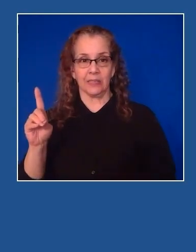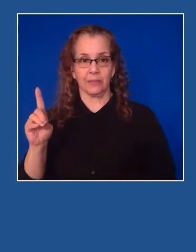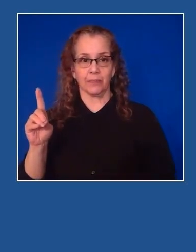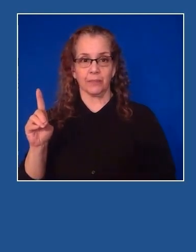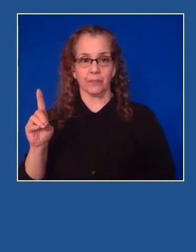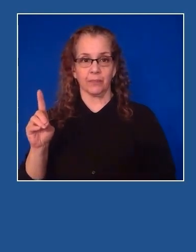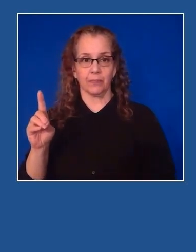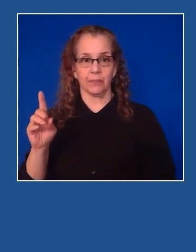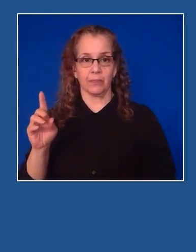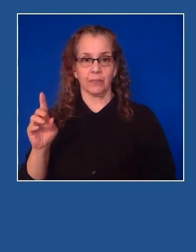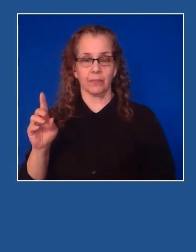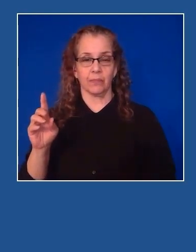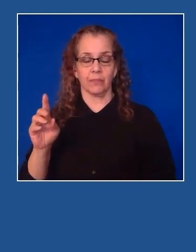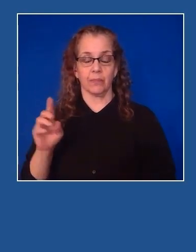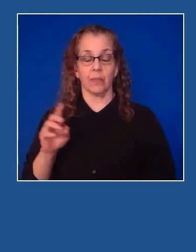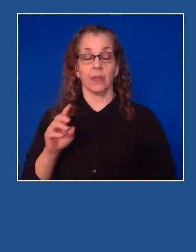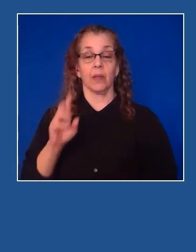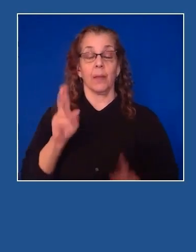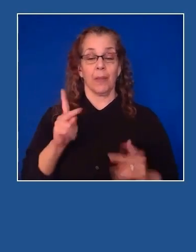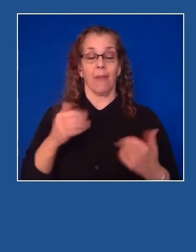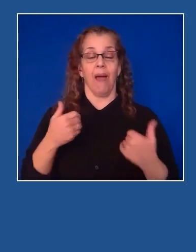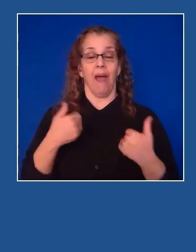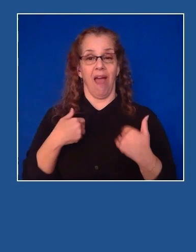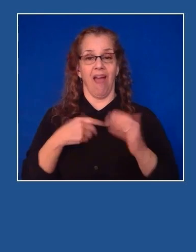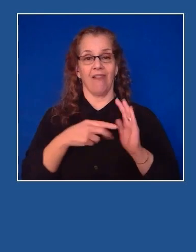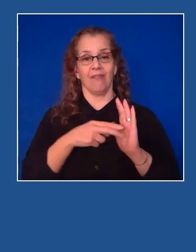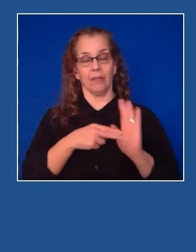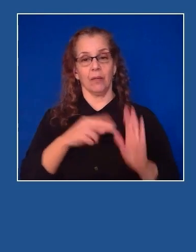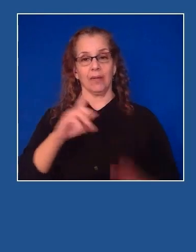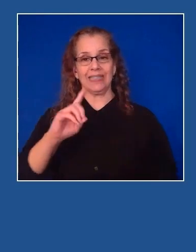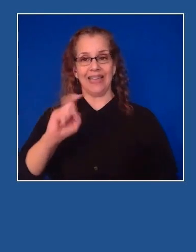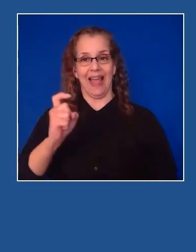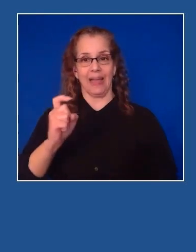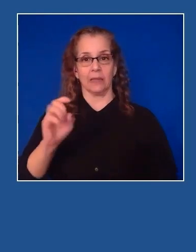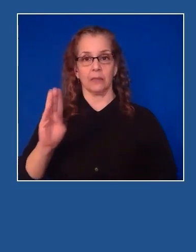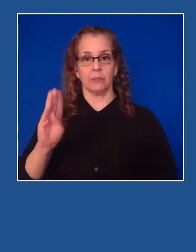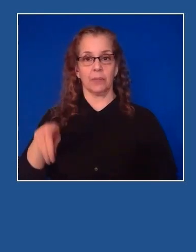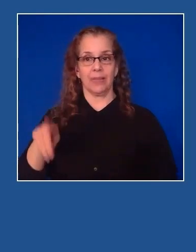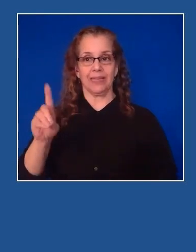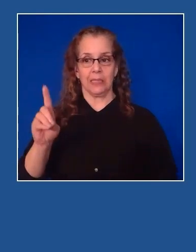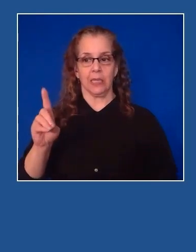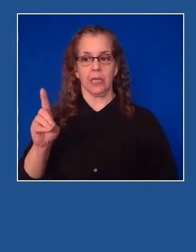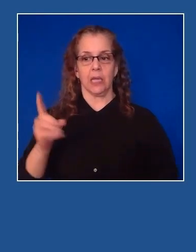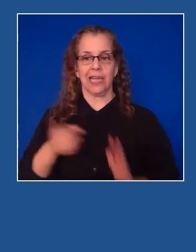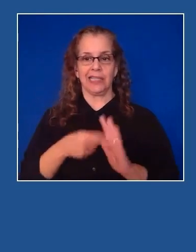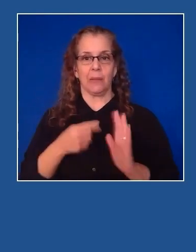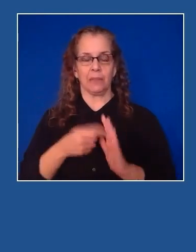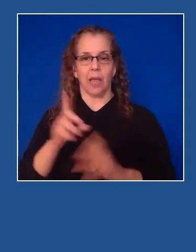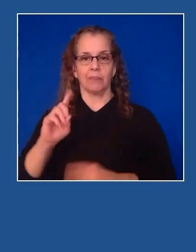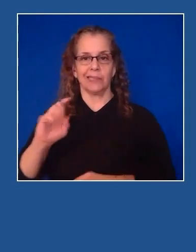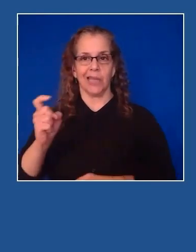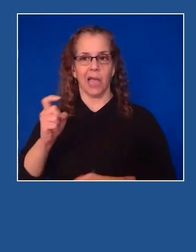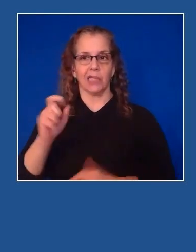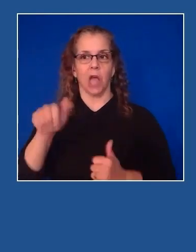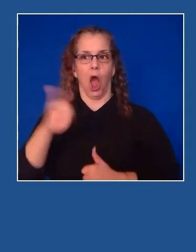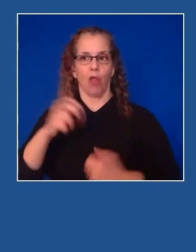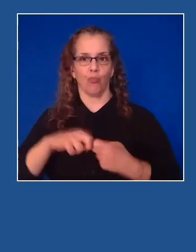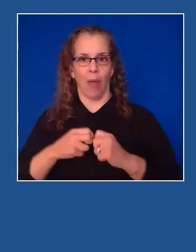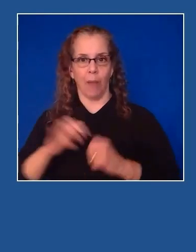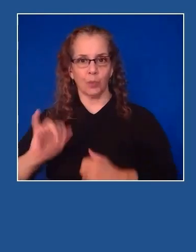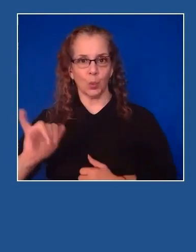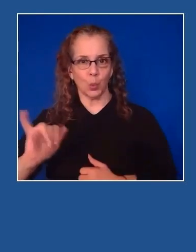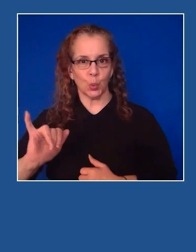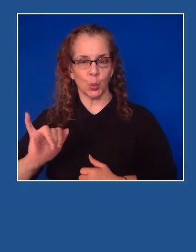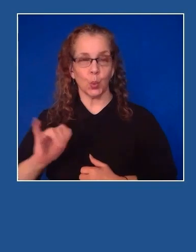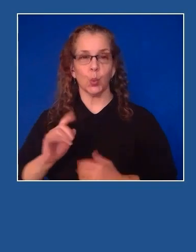almost always meet criteria for multiple other problems. So we tend to think about this transdiagnostically. These